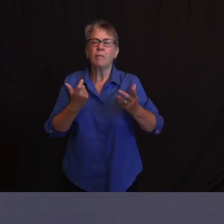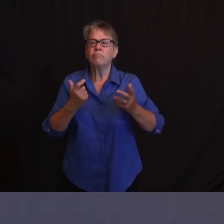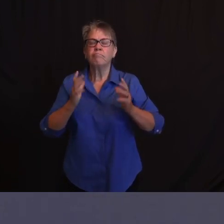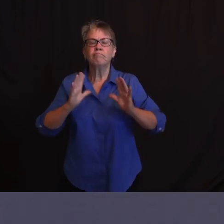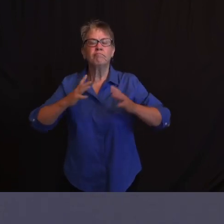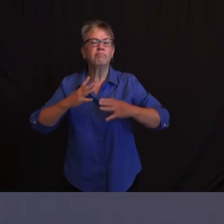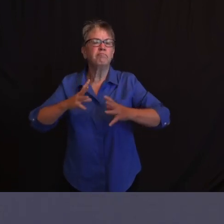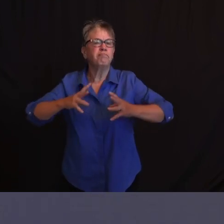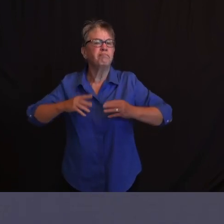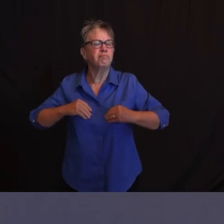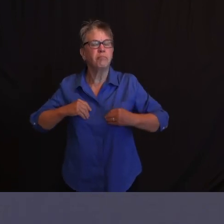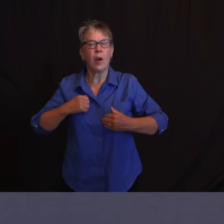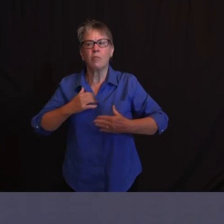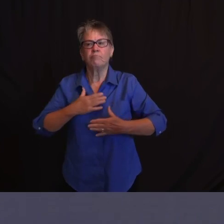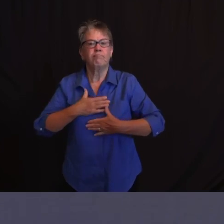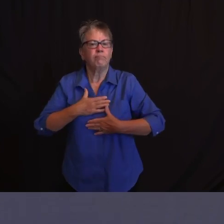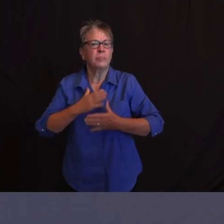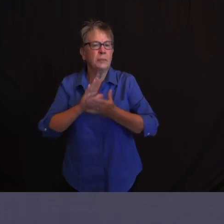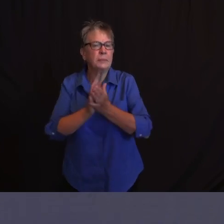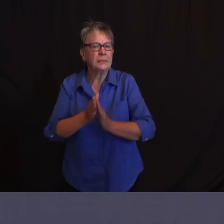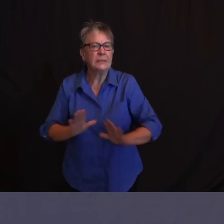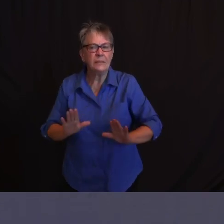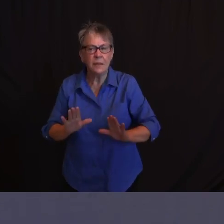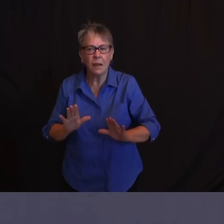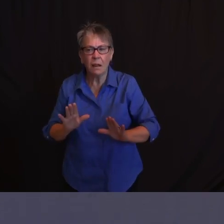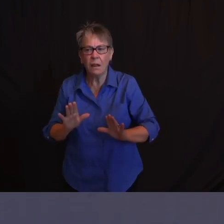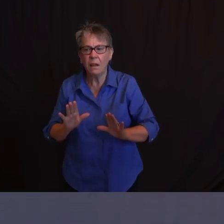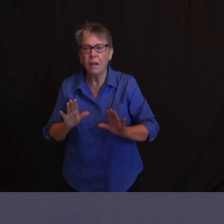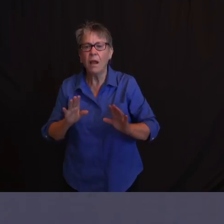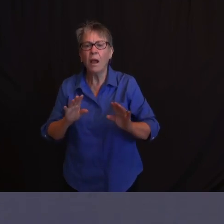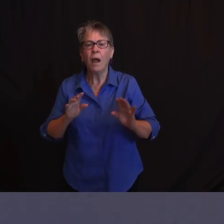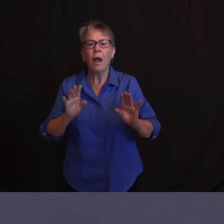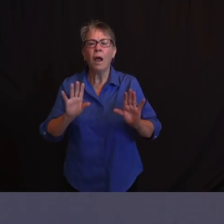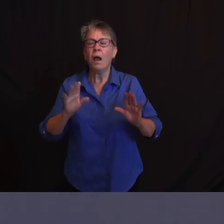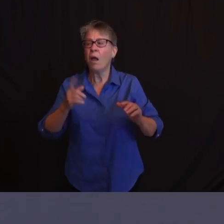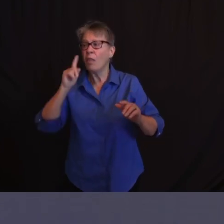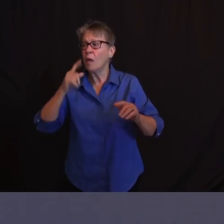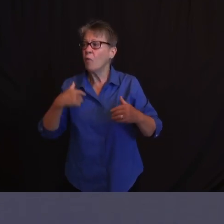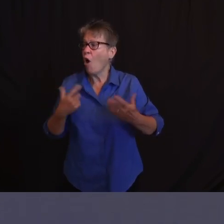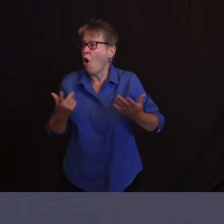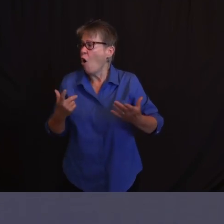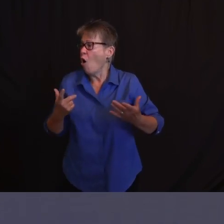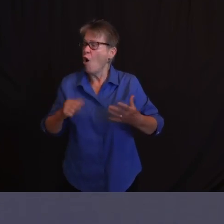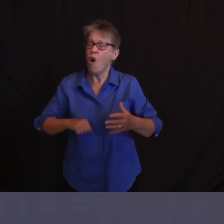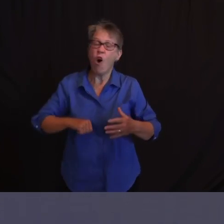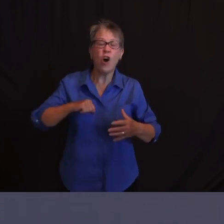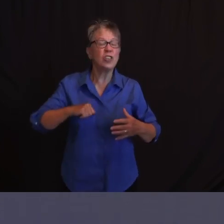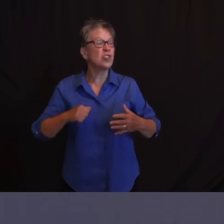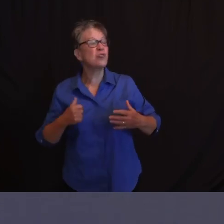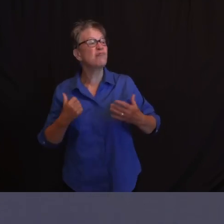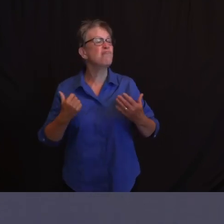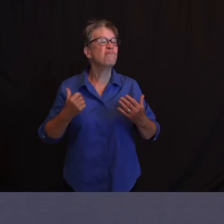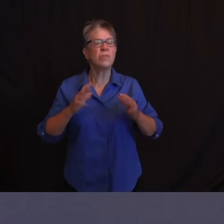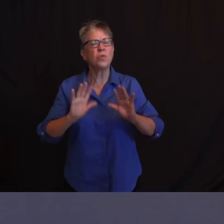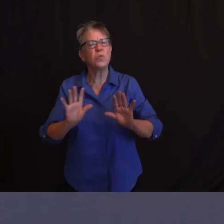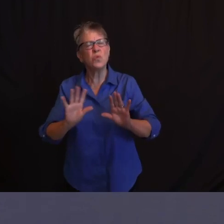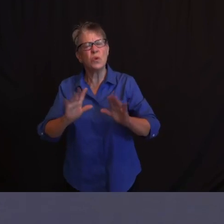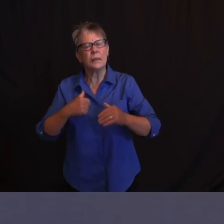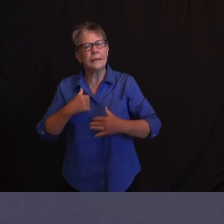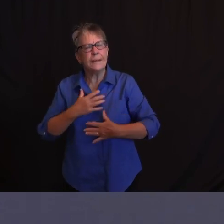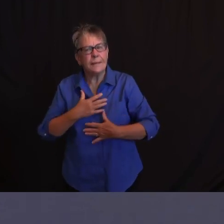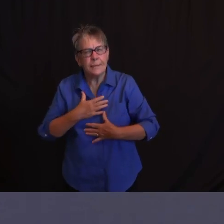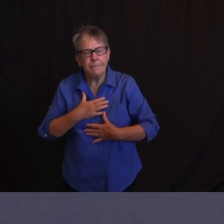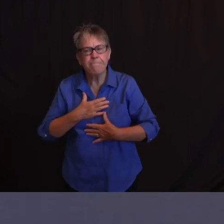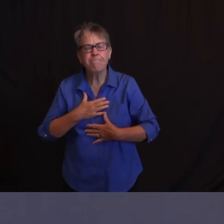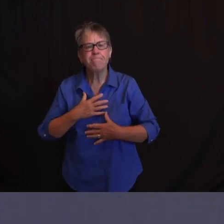wish them speedy resolution for their own sake, but also because it could be just a matter of